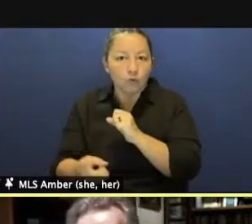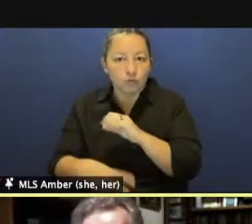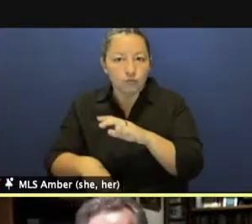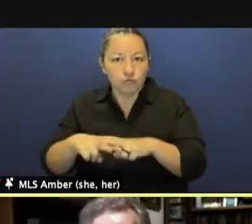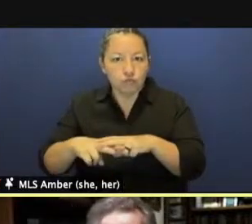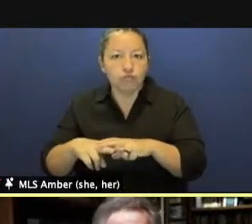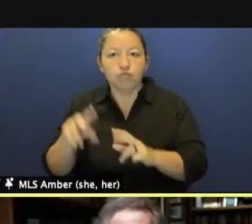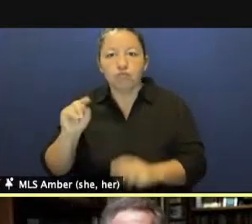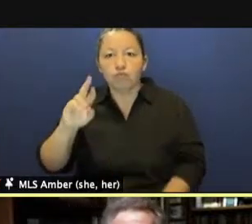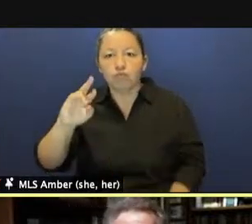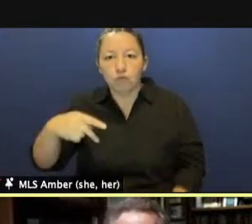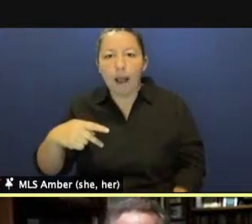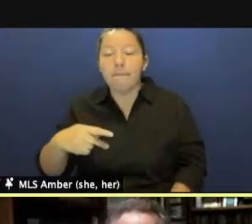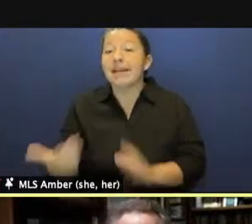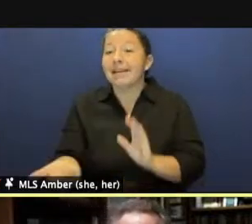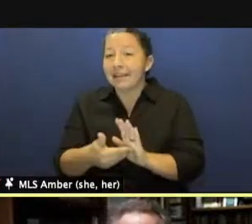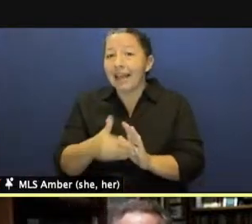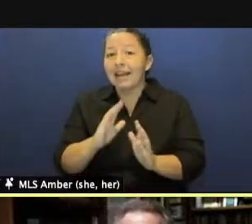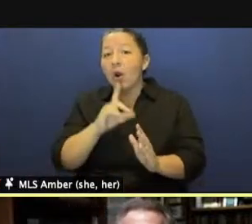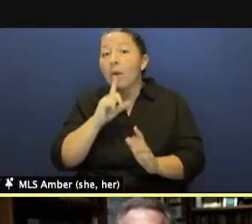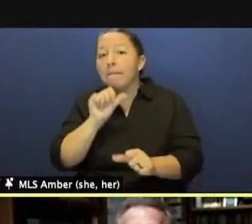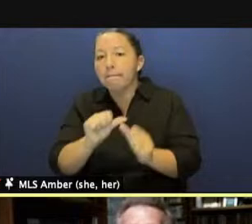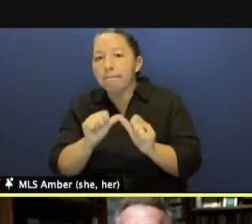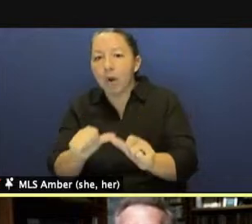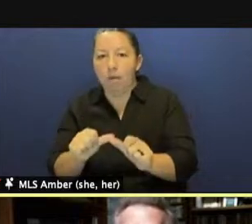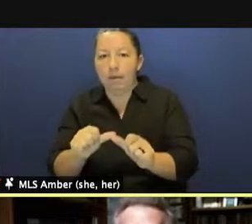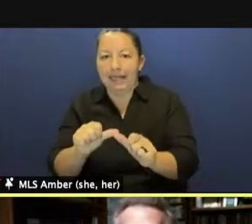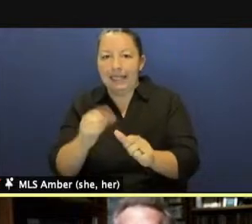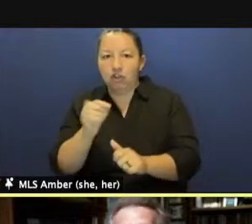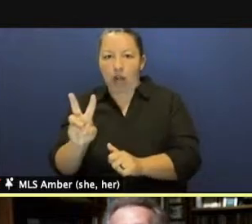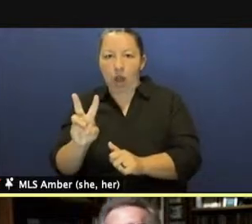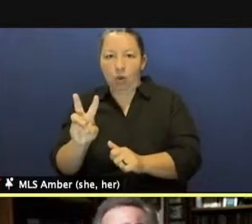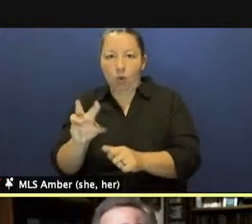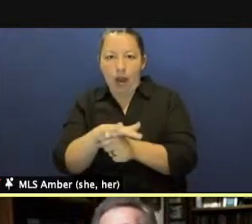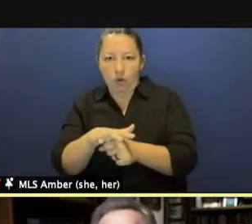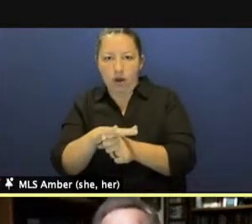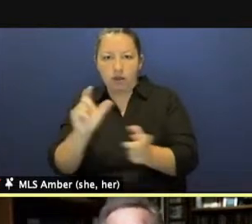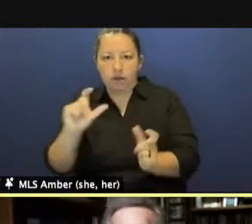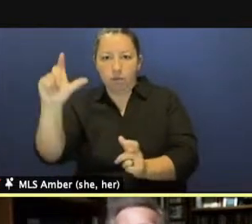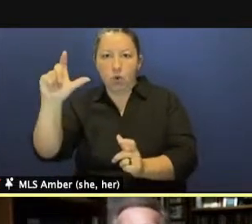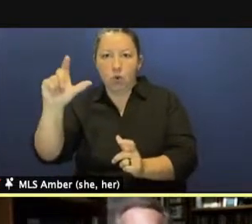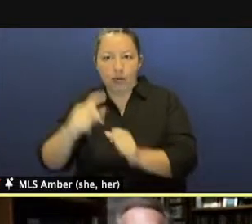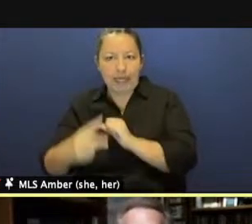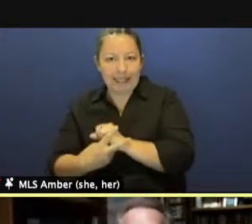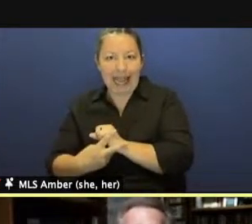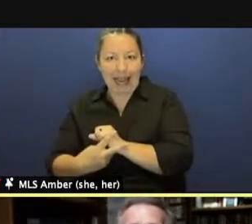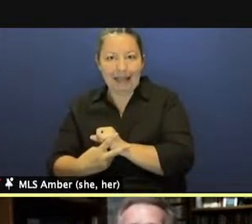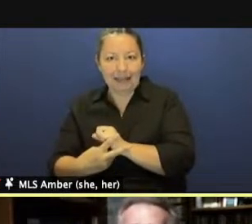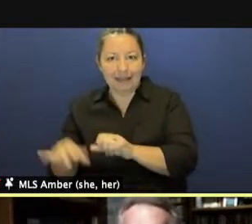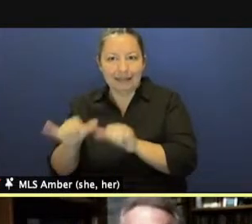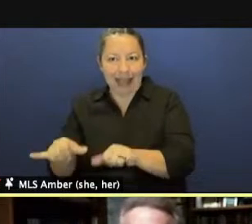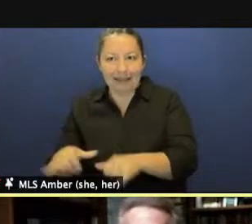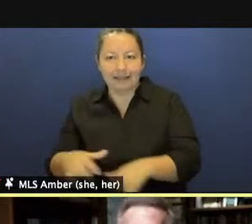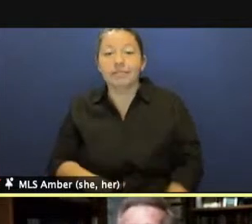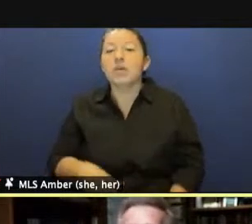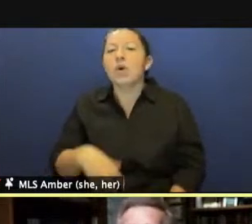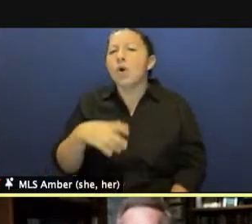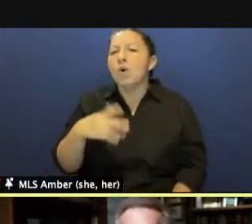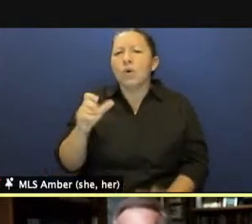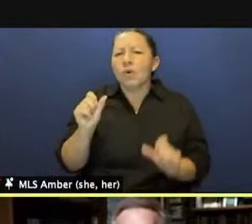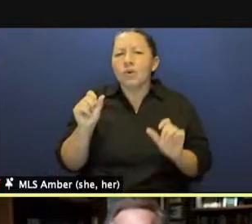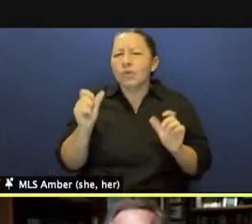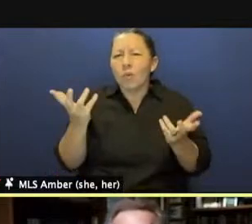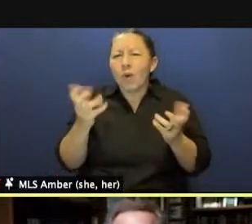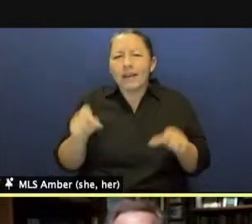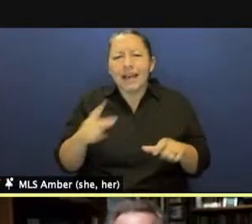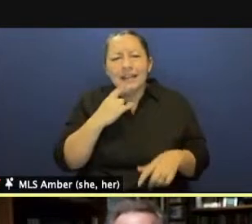our permanently shadowed regions. So with these new findings, what can it tell us? What is the history